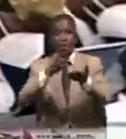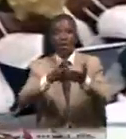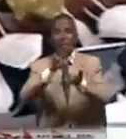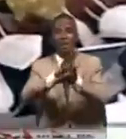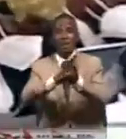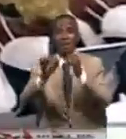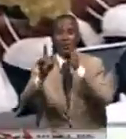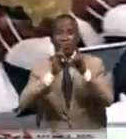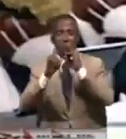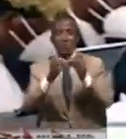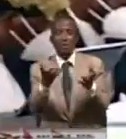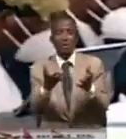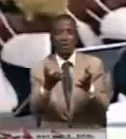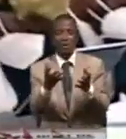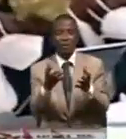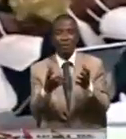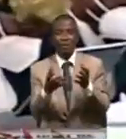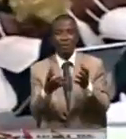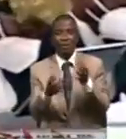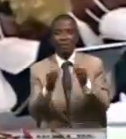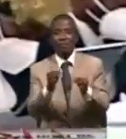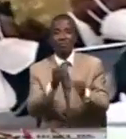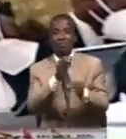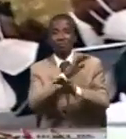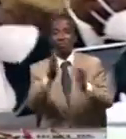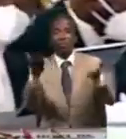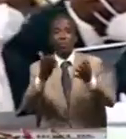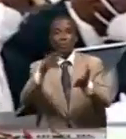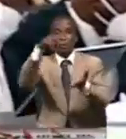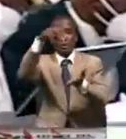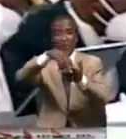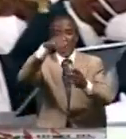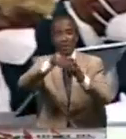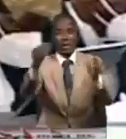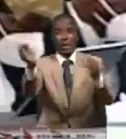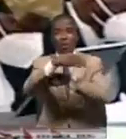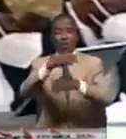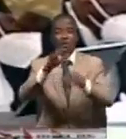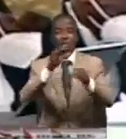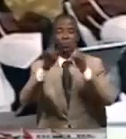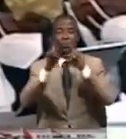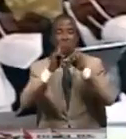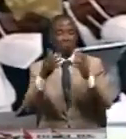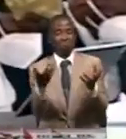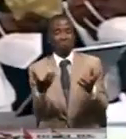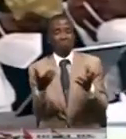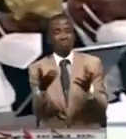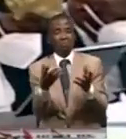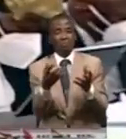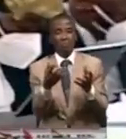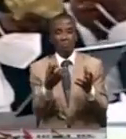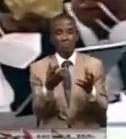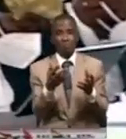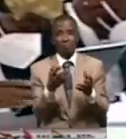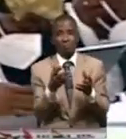to enter the box, my Lord. Rule 3, that's sub